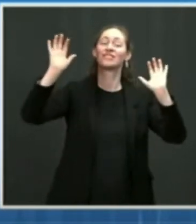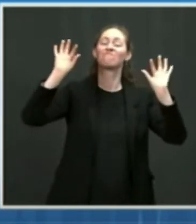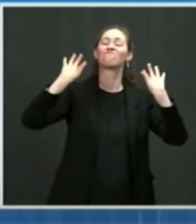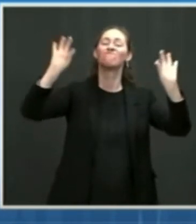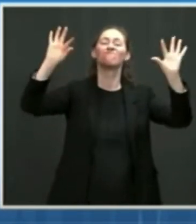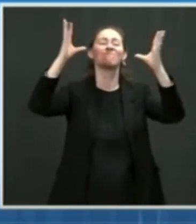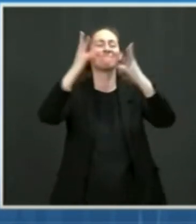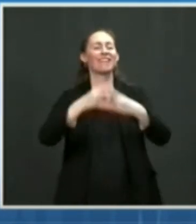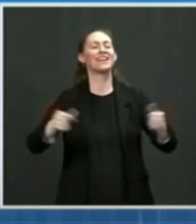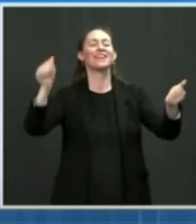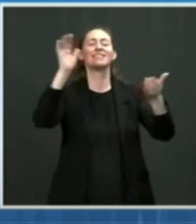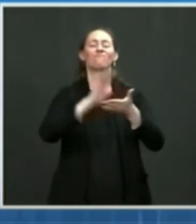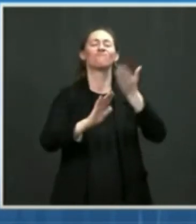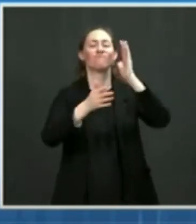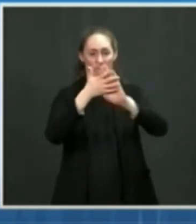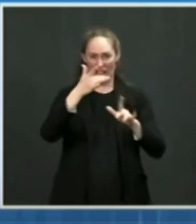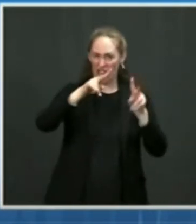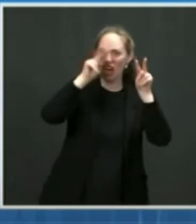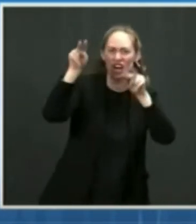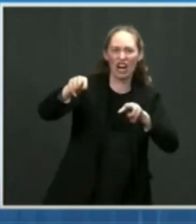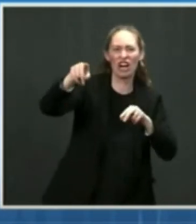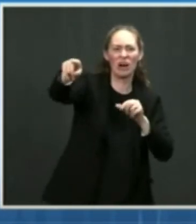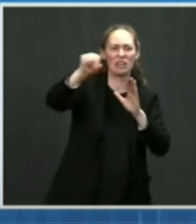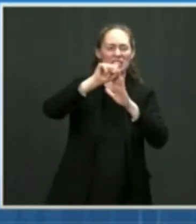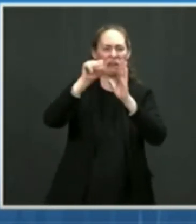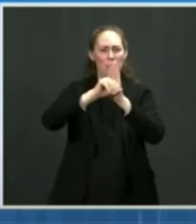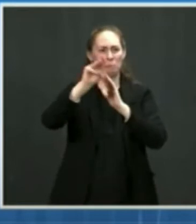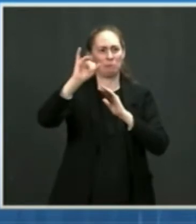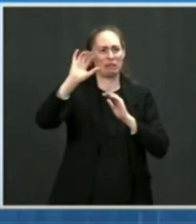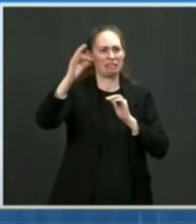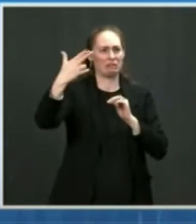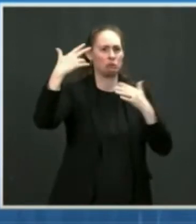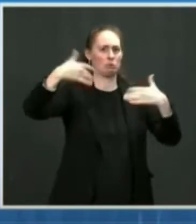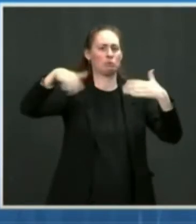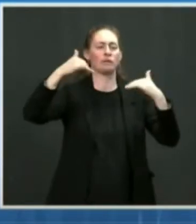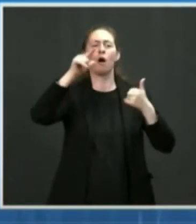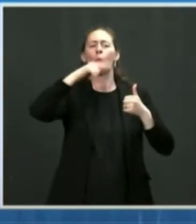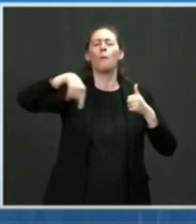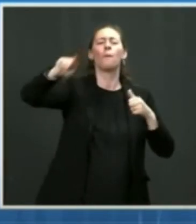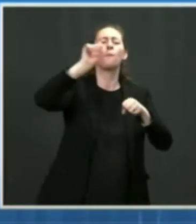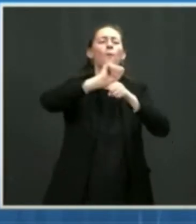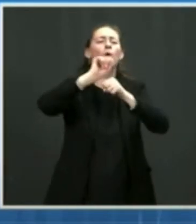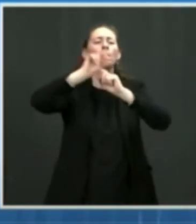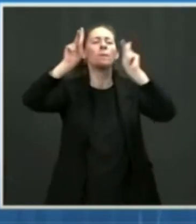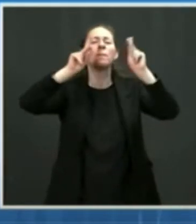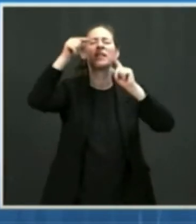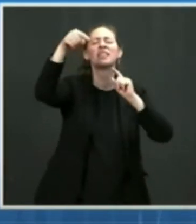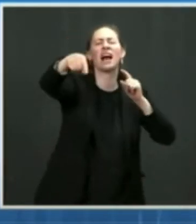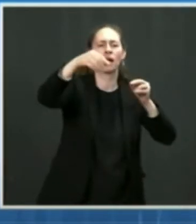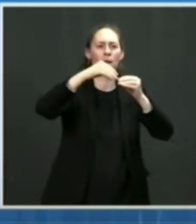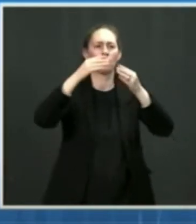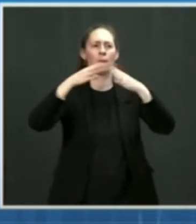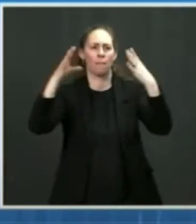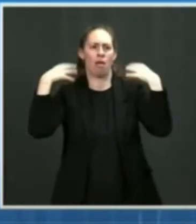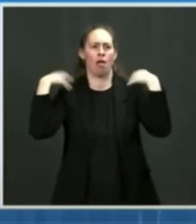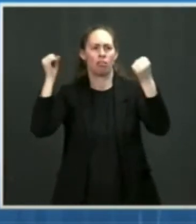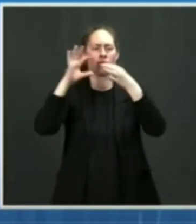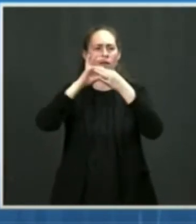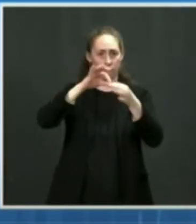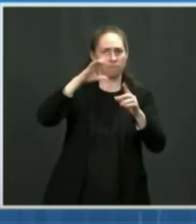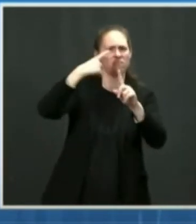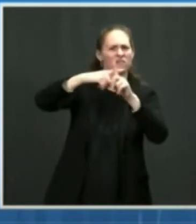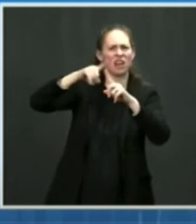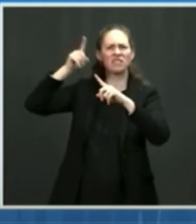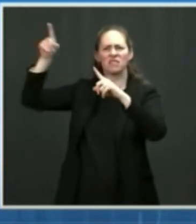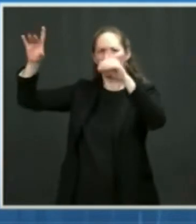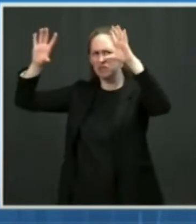but some public health officials, including Dr. Gottlieb over the weekend, are saying that the administration probably should have surged